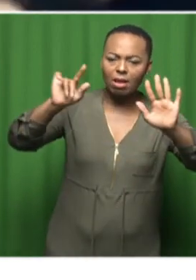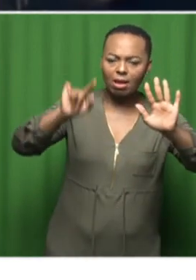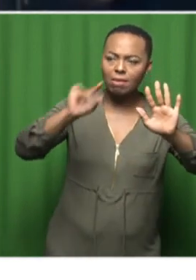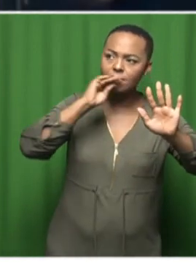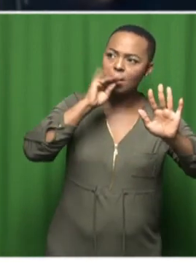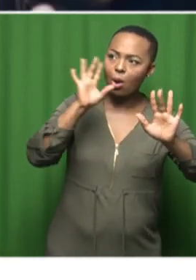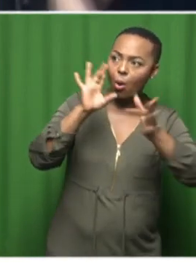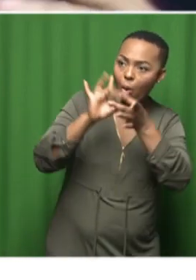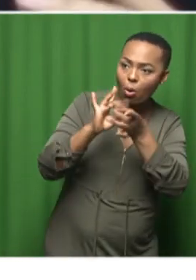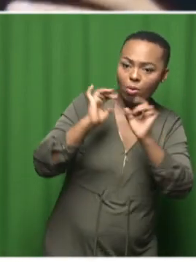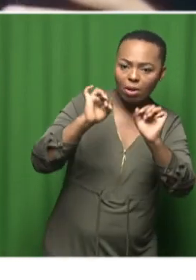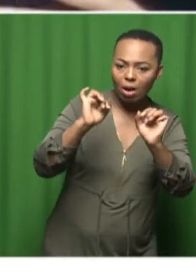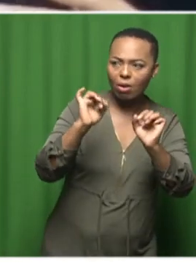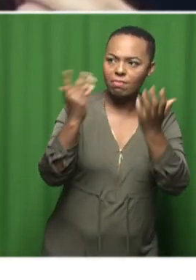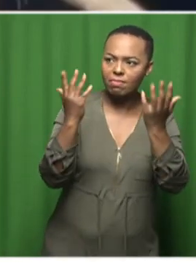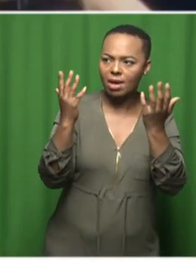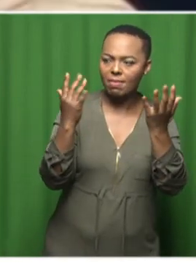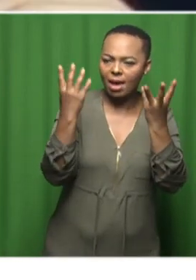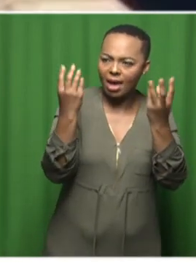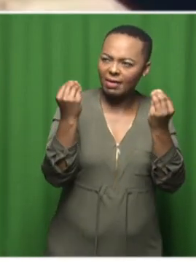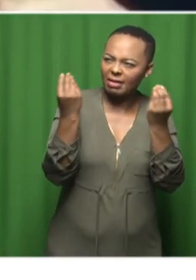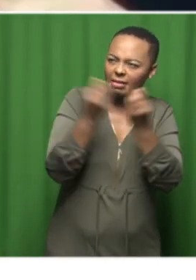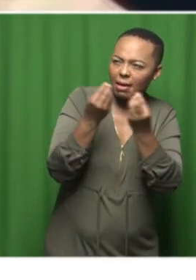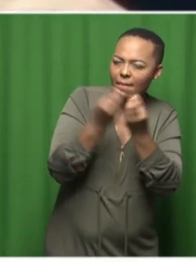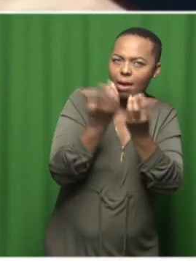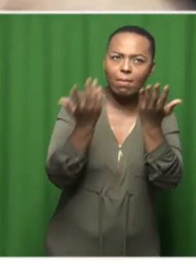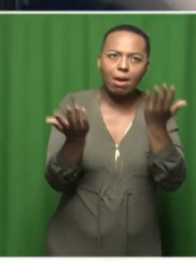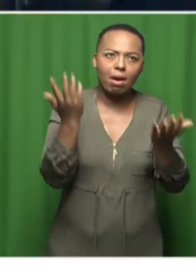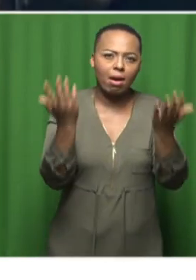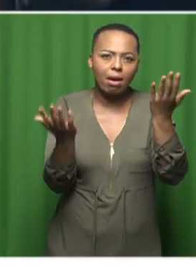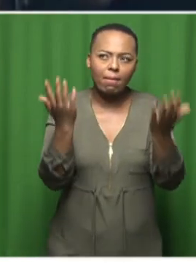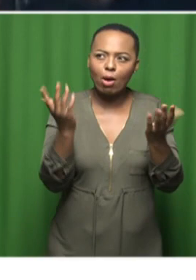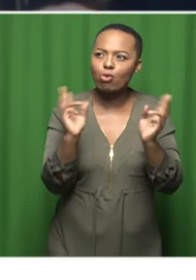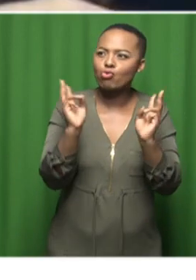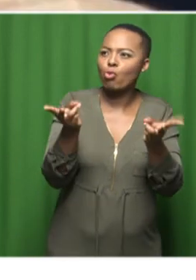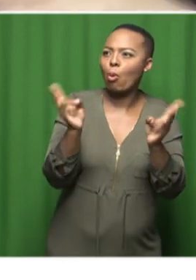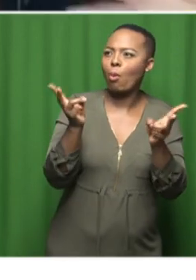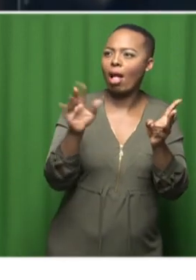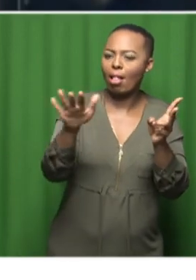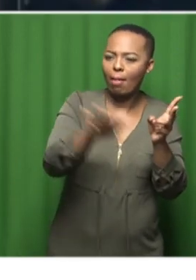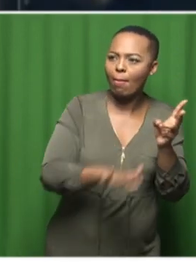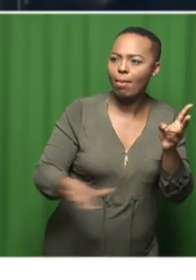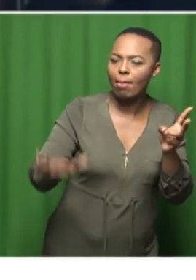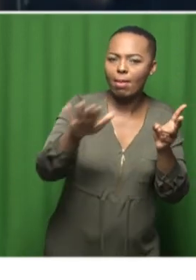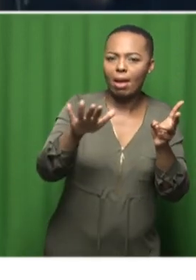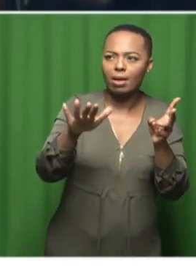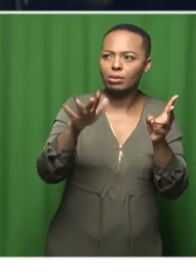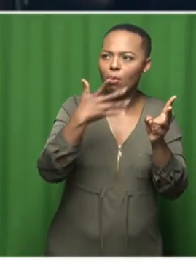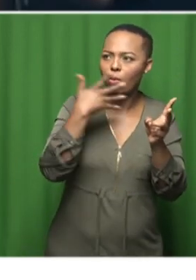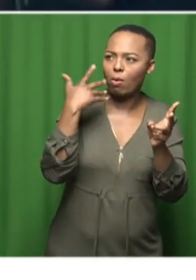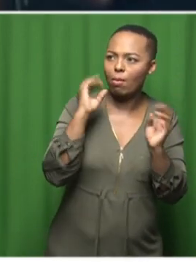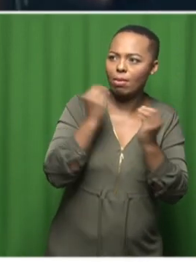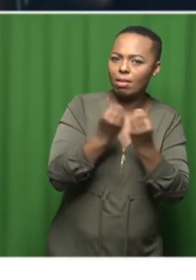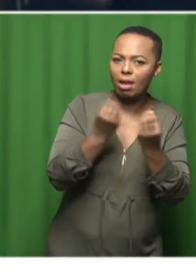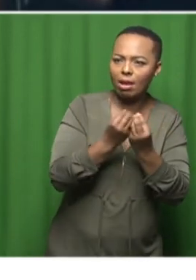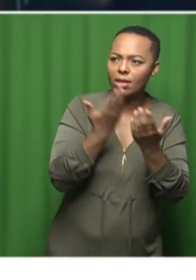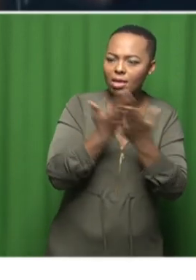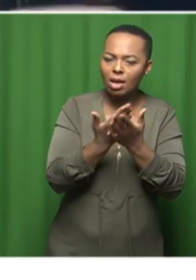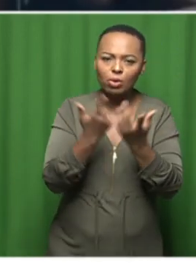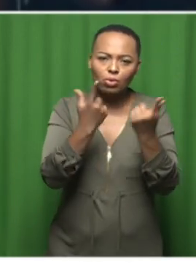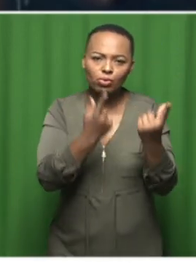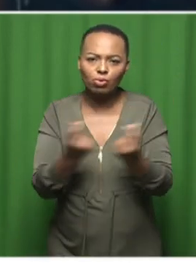a theme that has a lot of natural surfaces and warm tones, it can be done in terracotta with